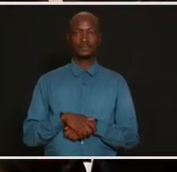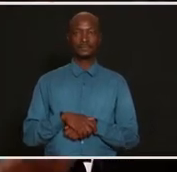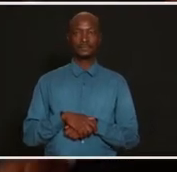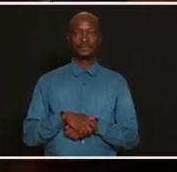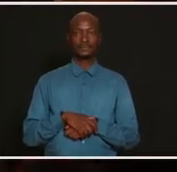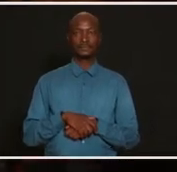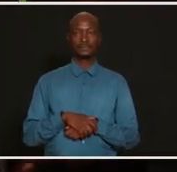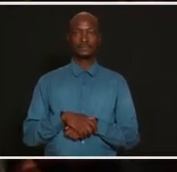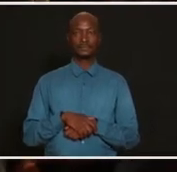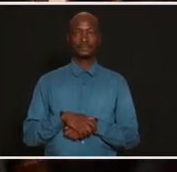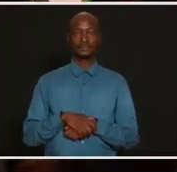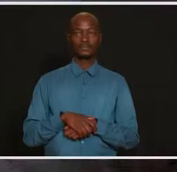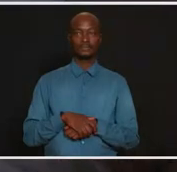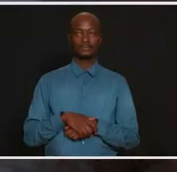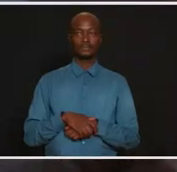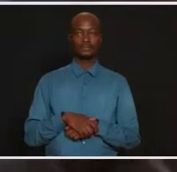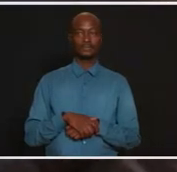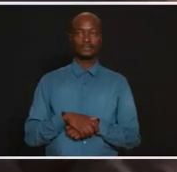okay